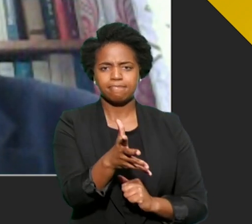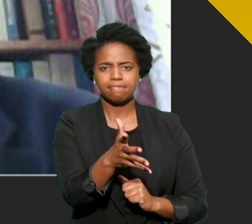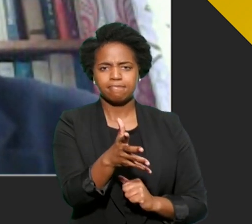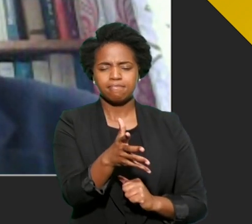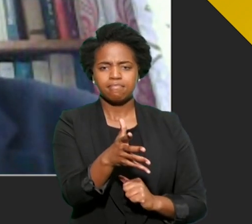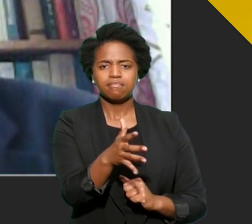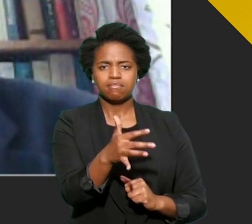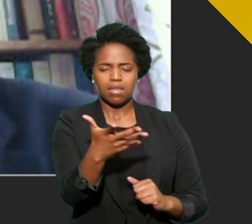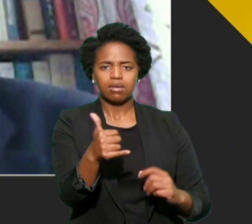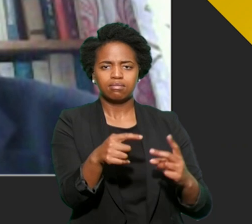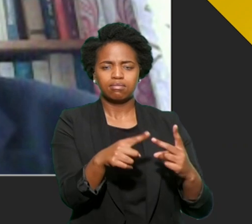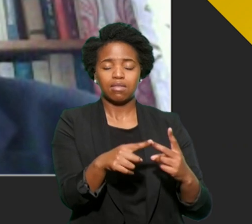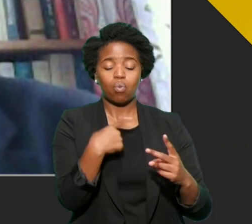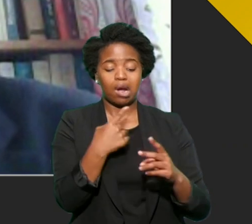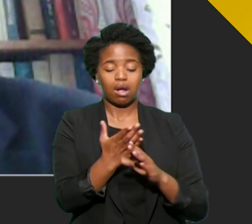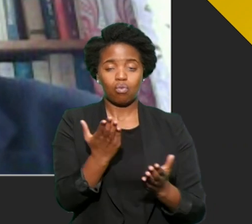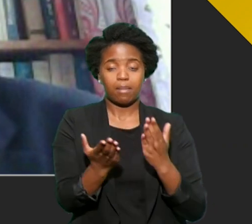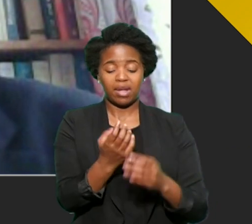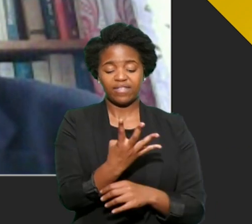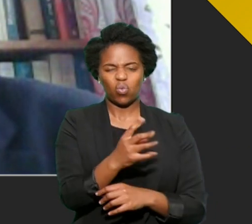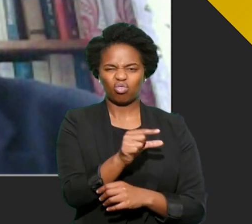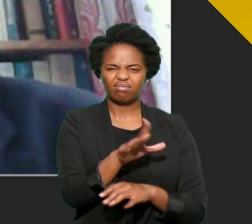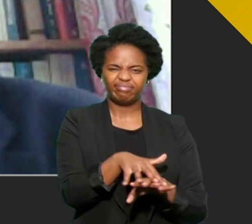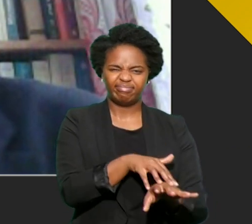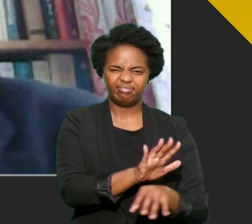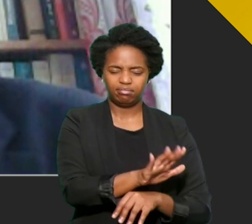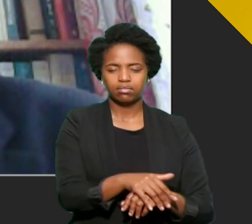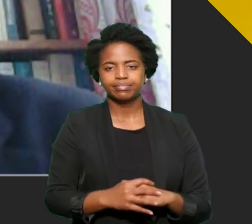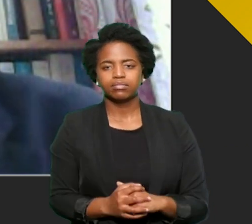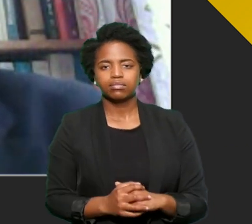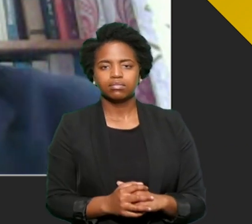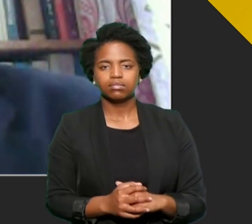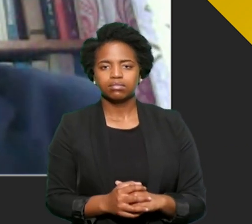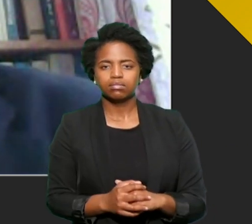the previous fourth generation of mobile telecommunications.